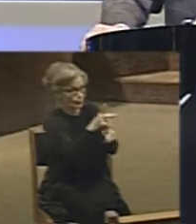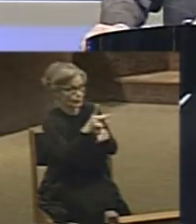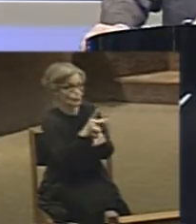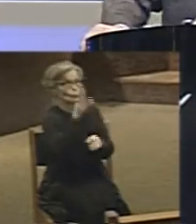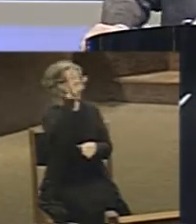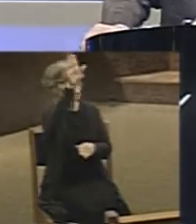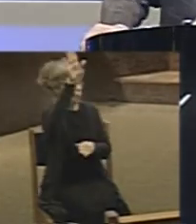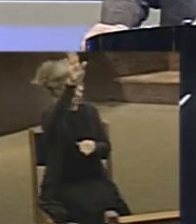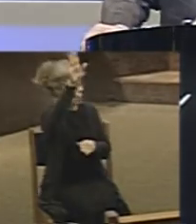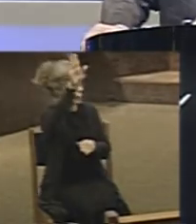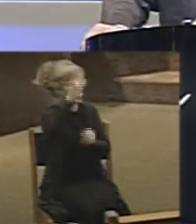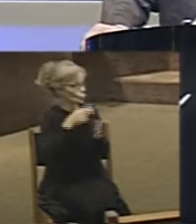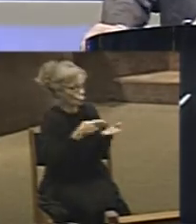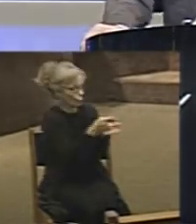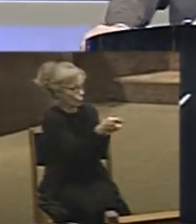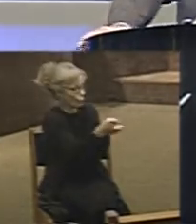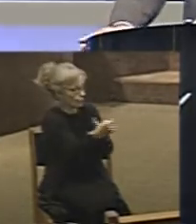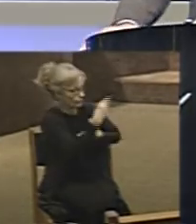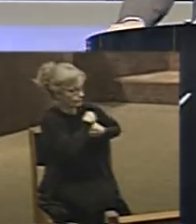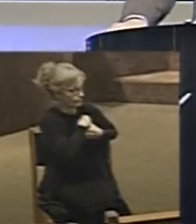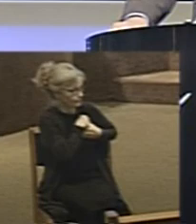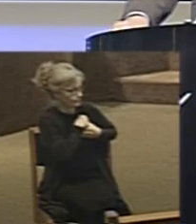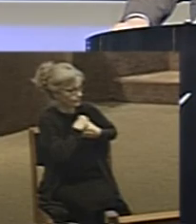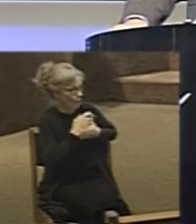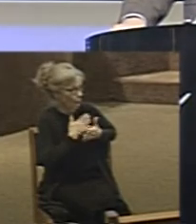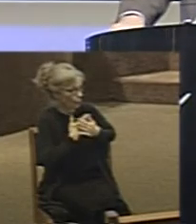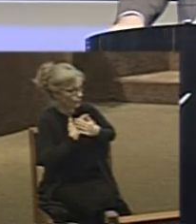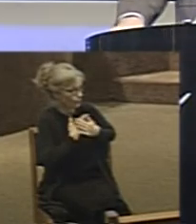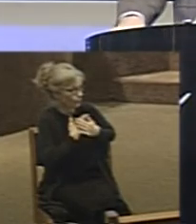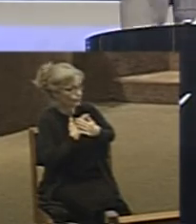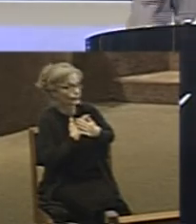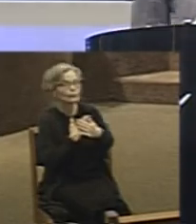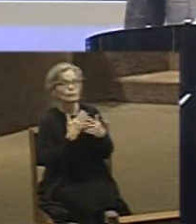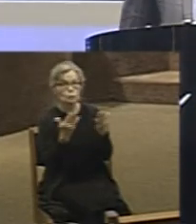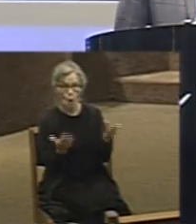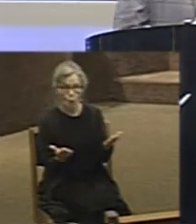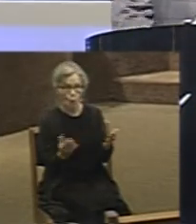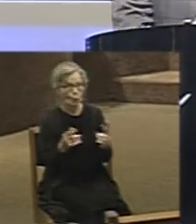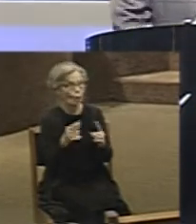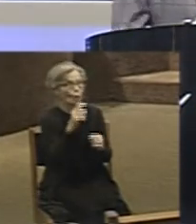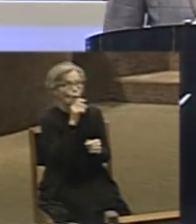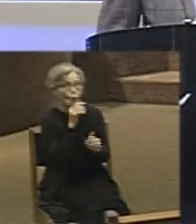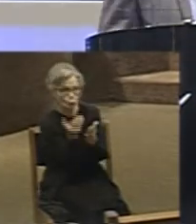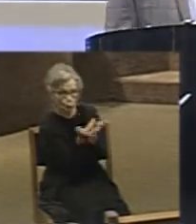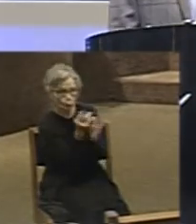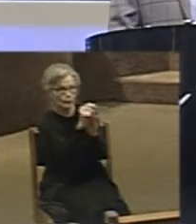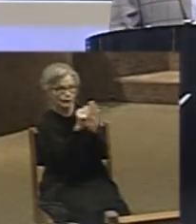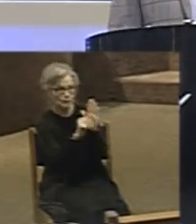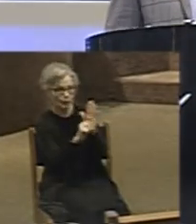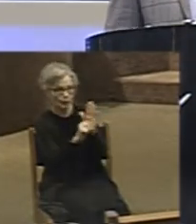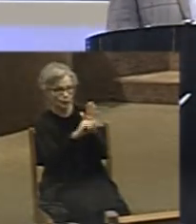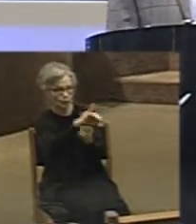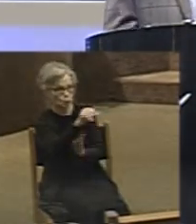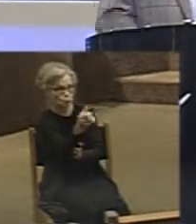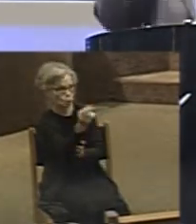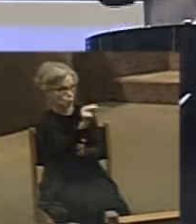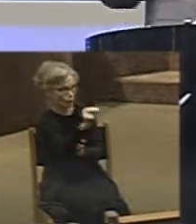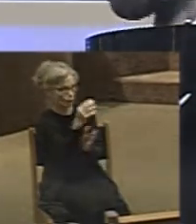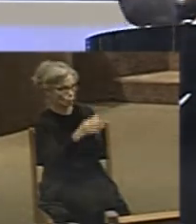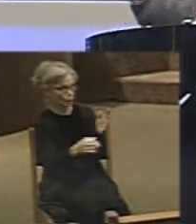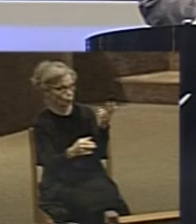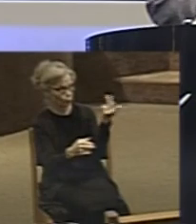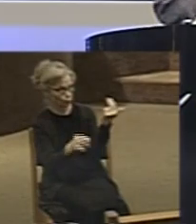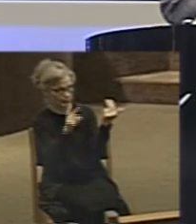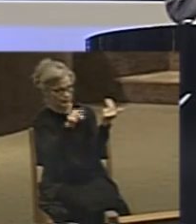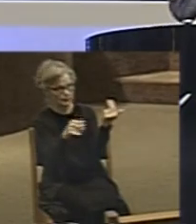thy commandments. Little wonder when John 13:17 tells us,